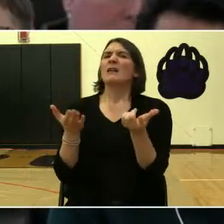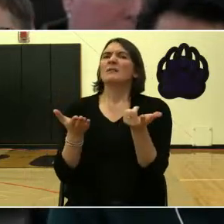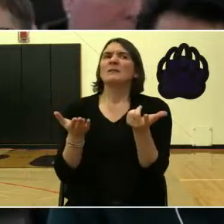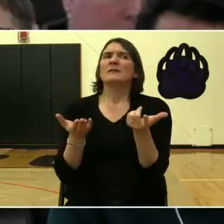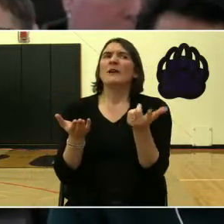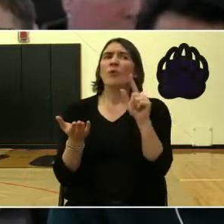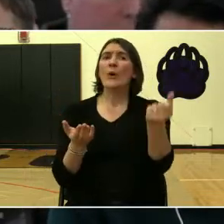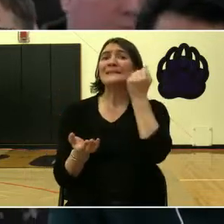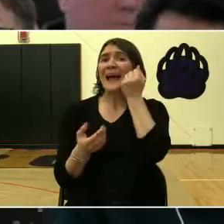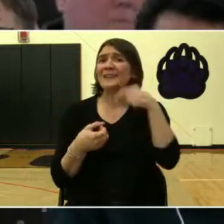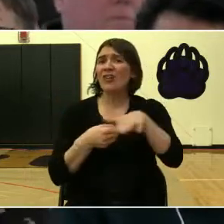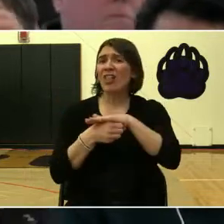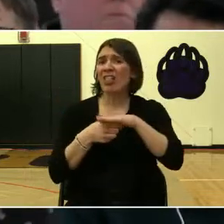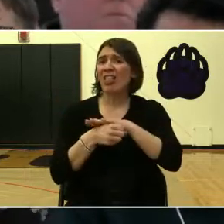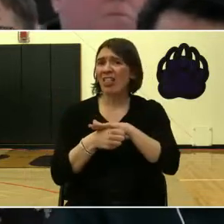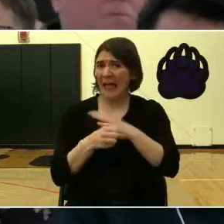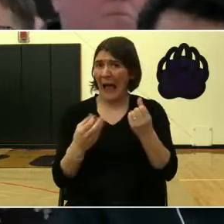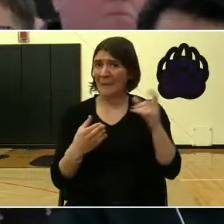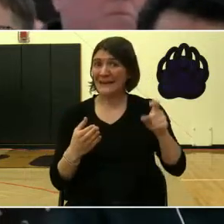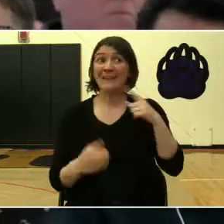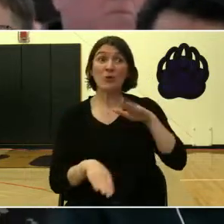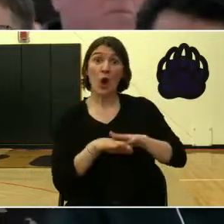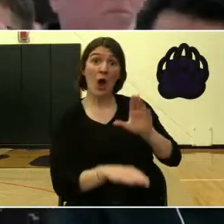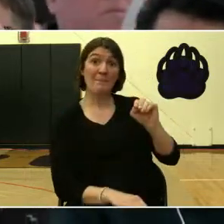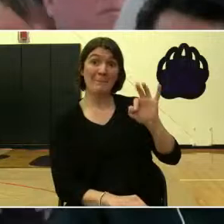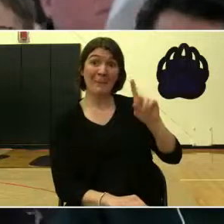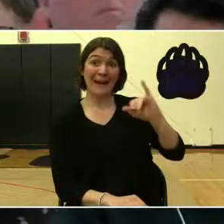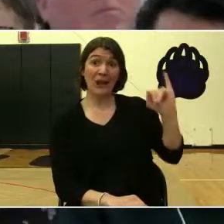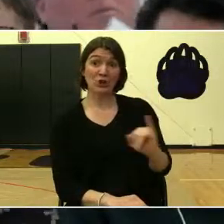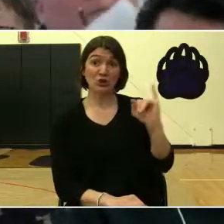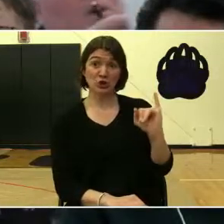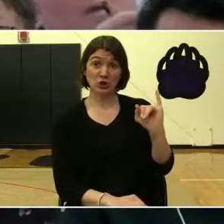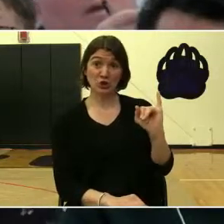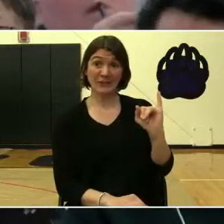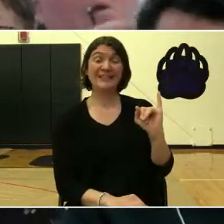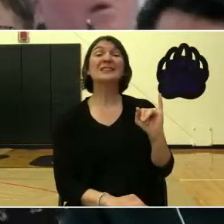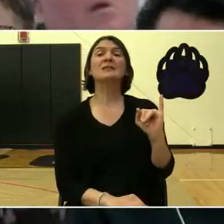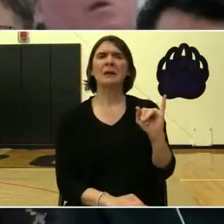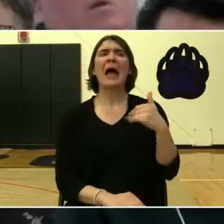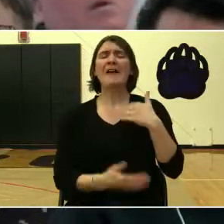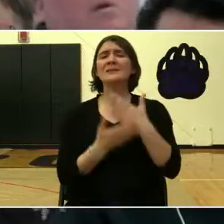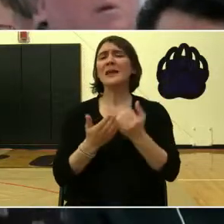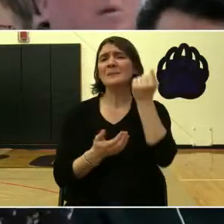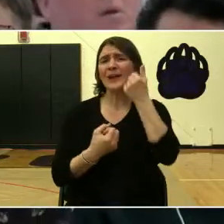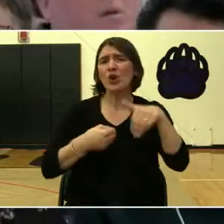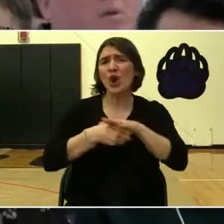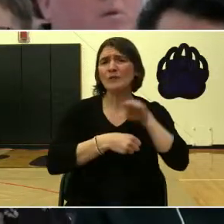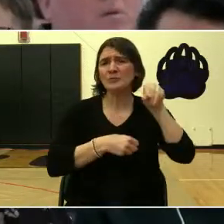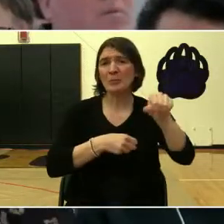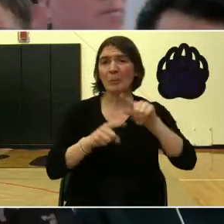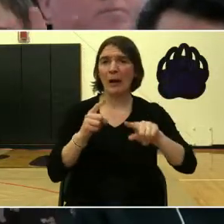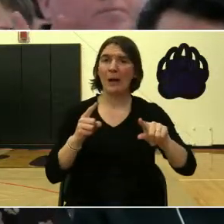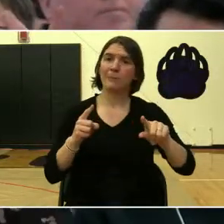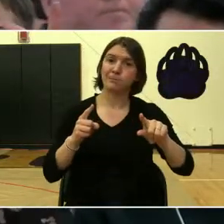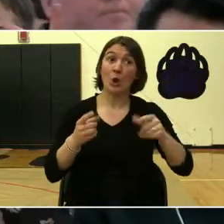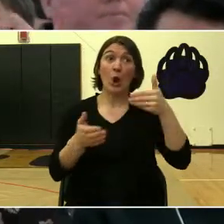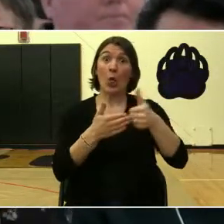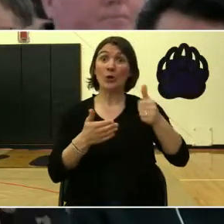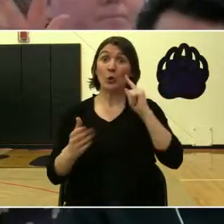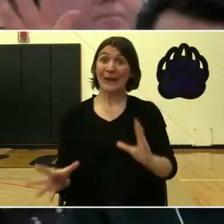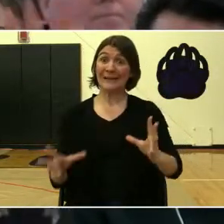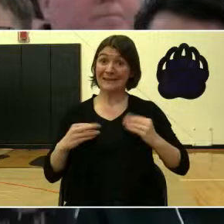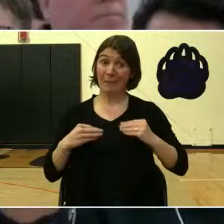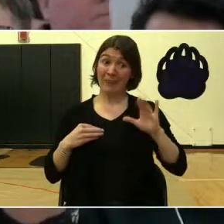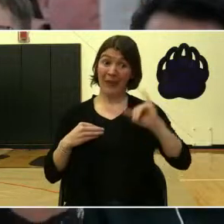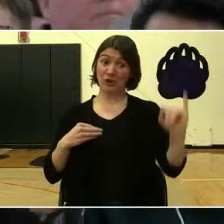Clinic um right now if you're in Medicaid there and there is dental coverage but the closest dentists that